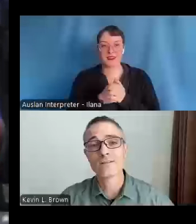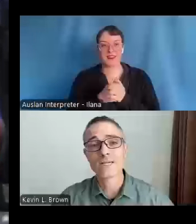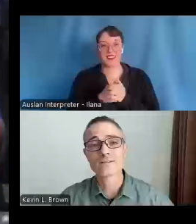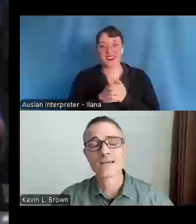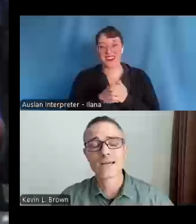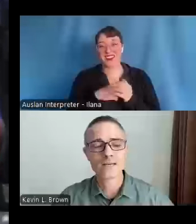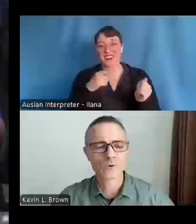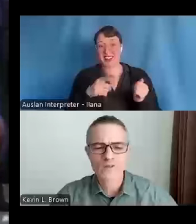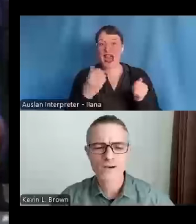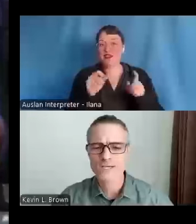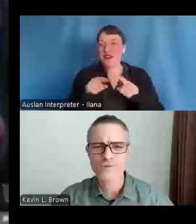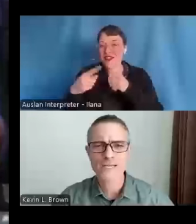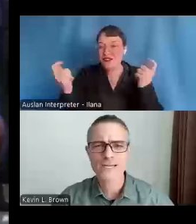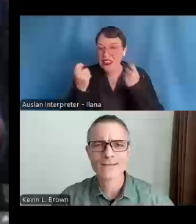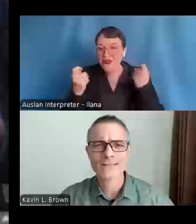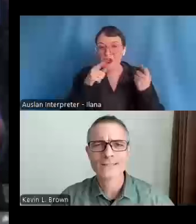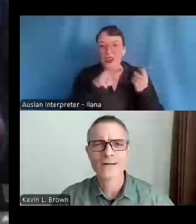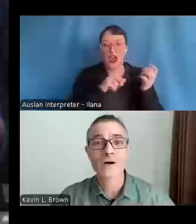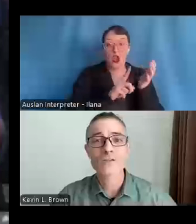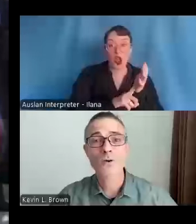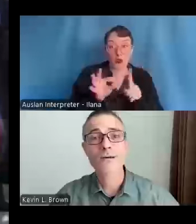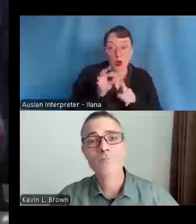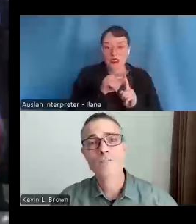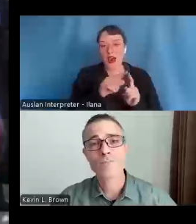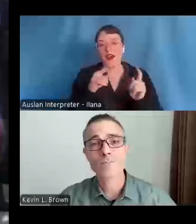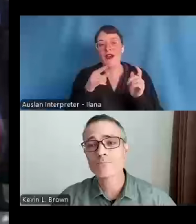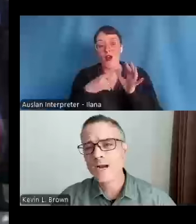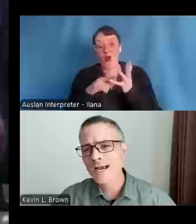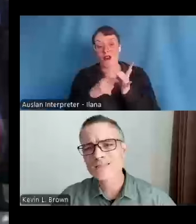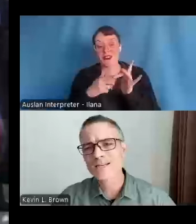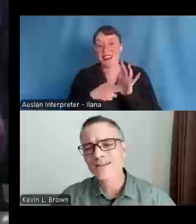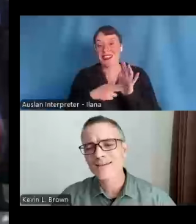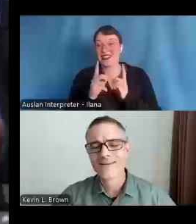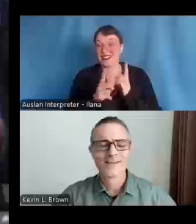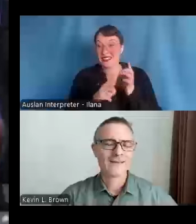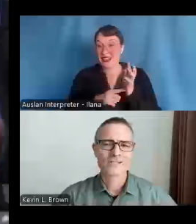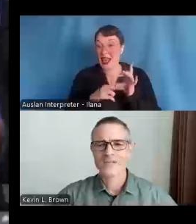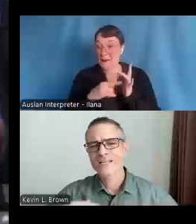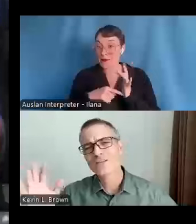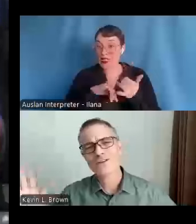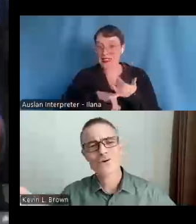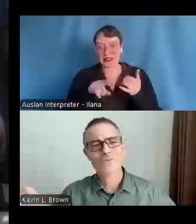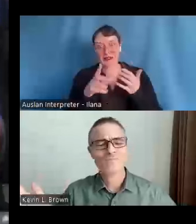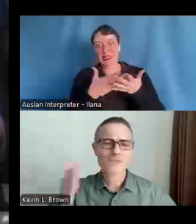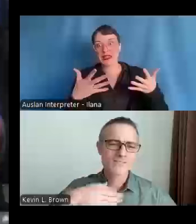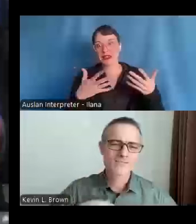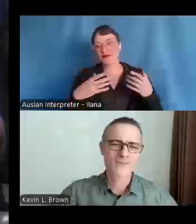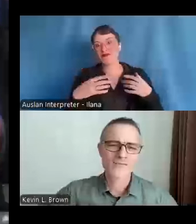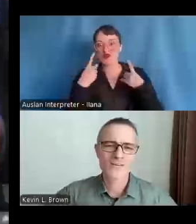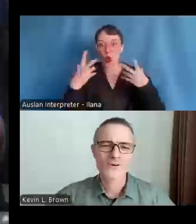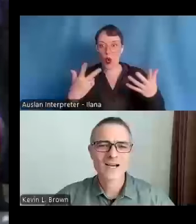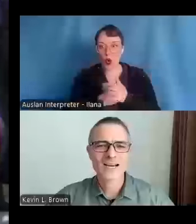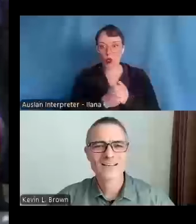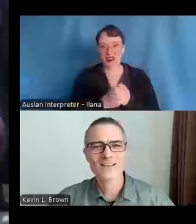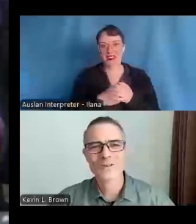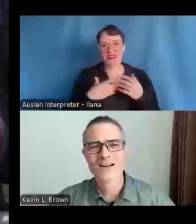City Limits, one of the longest running arts programs on public broadcasting. So the TV show, the music festival over